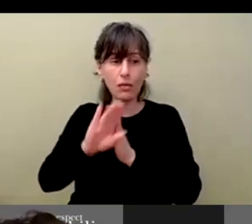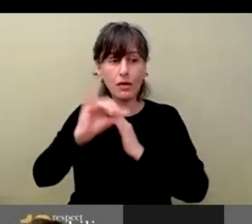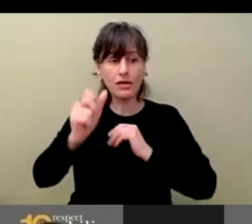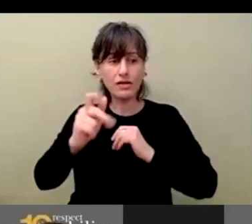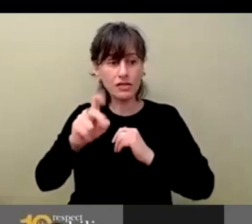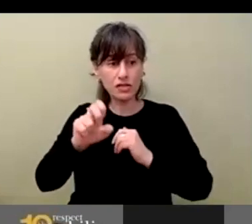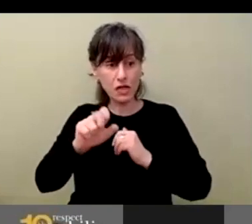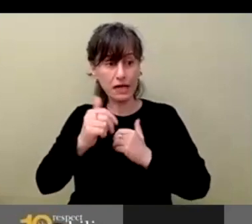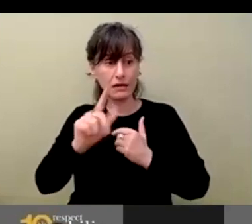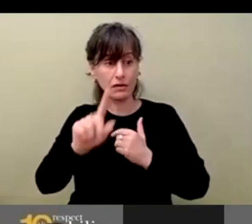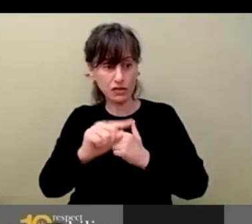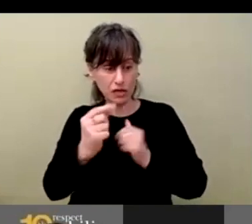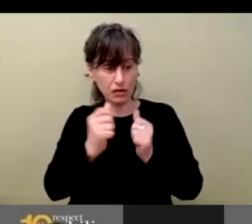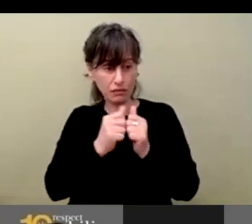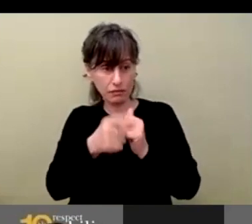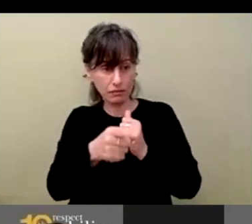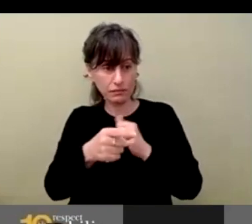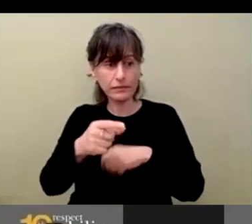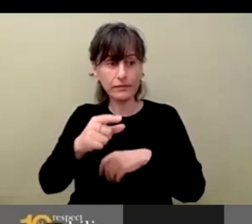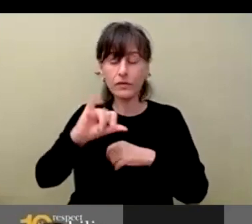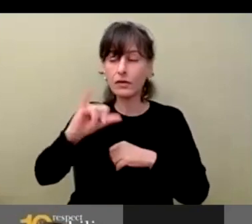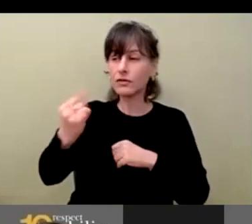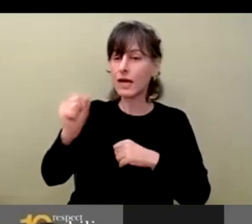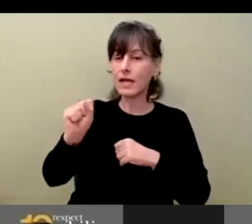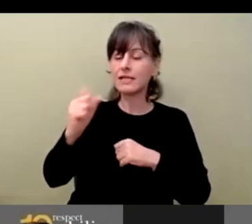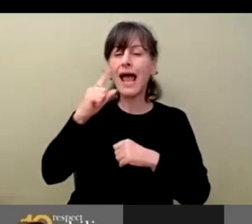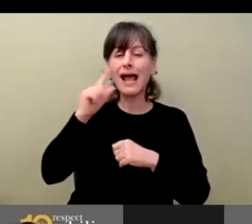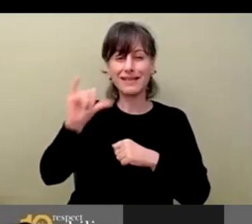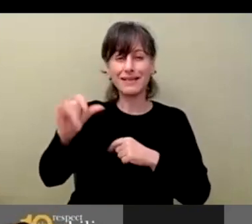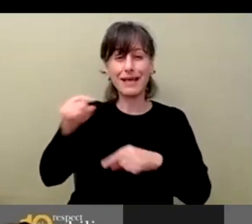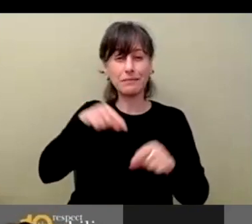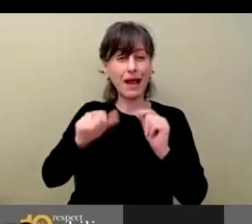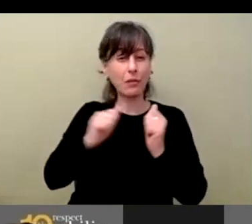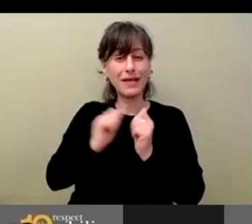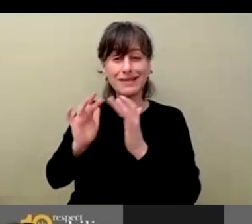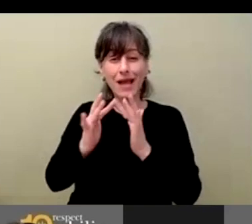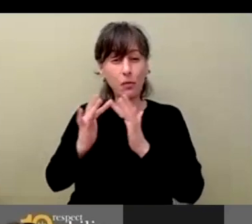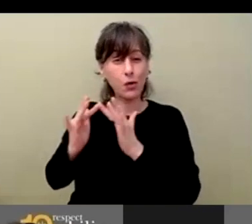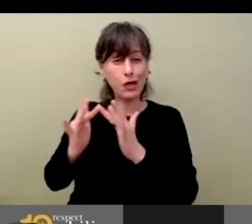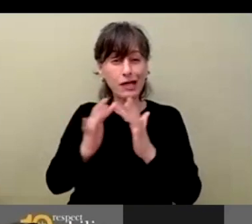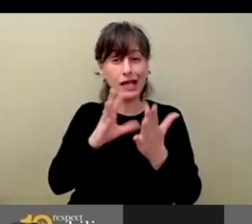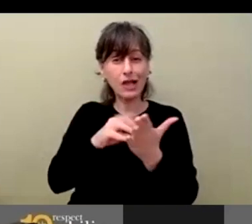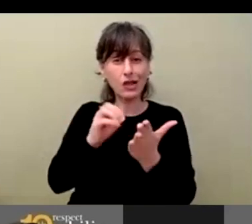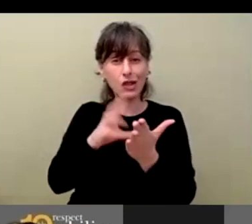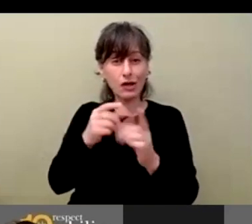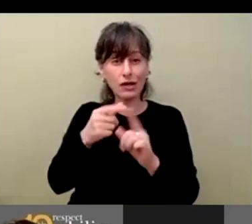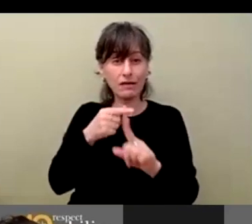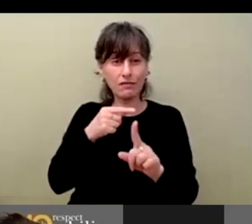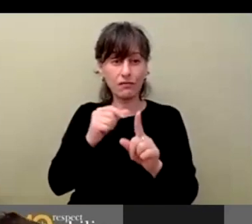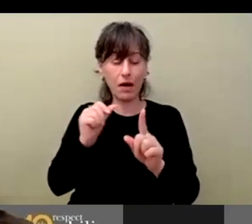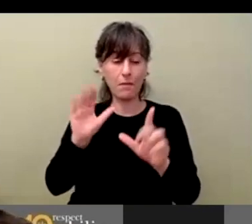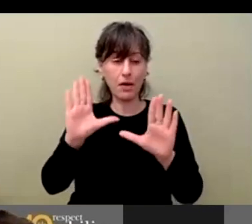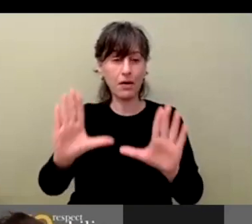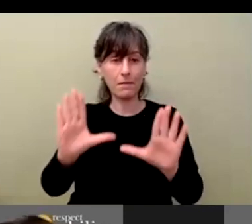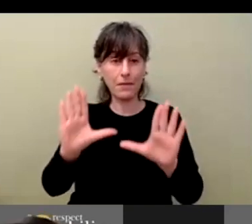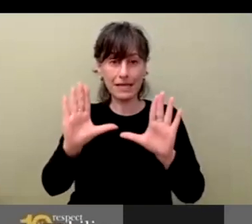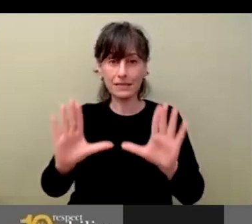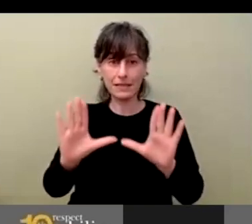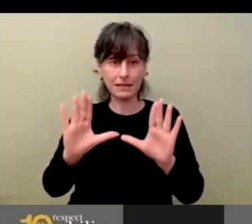one. So I think it really goes back to networking, learning from the incredible staff that we